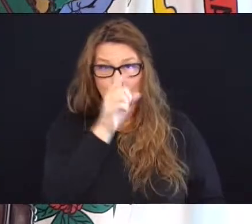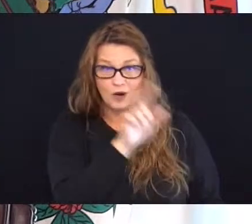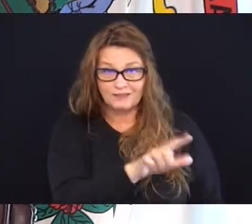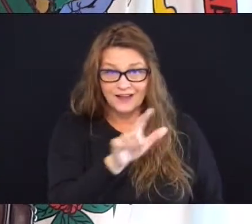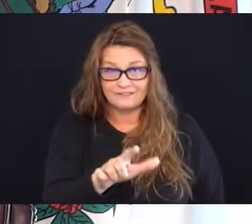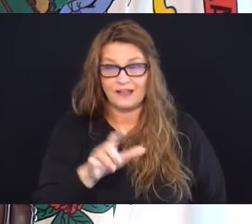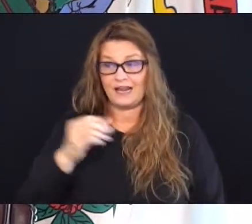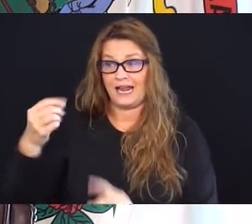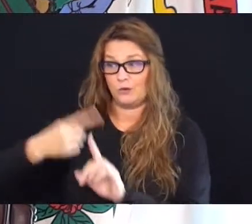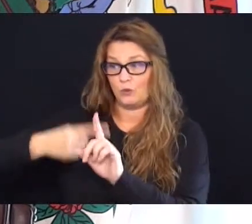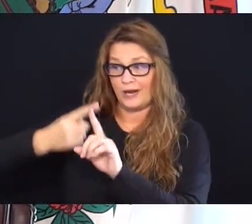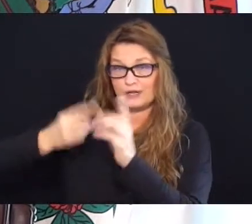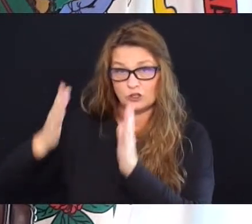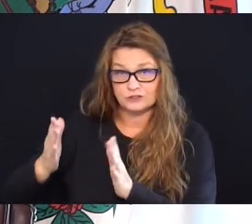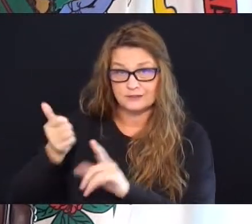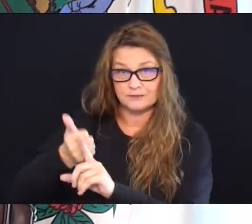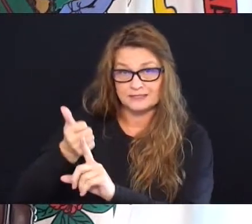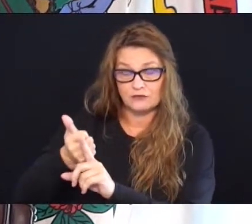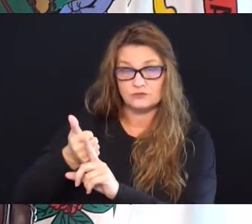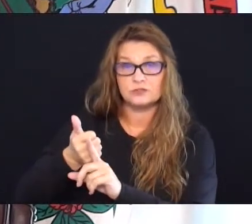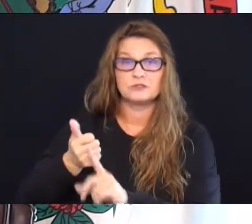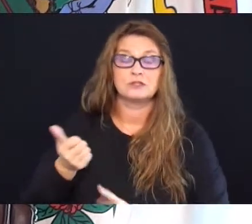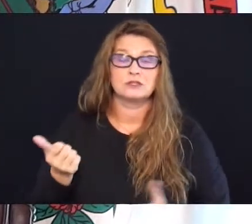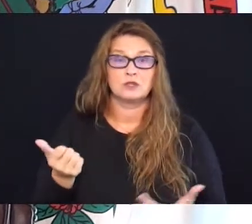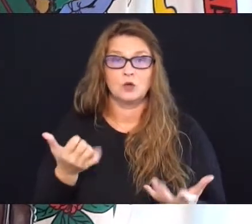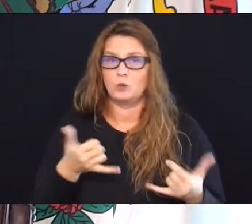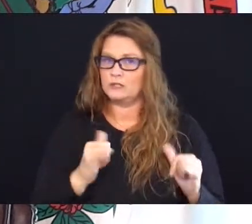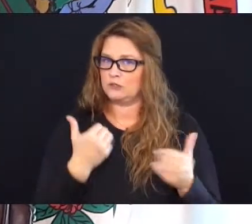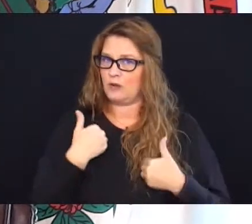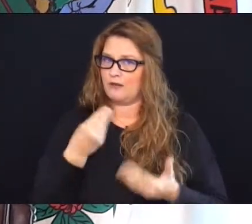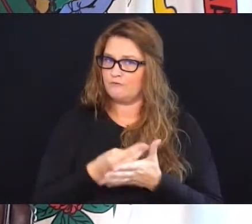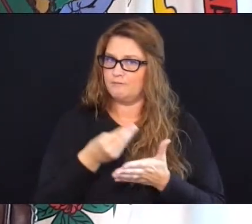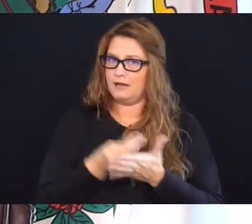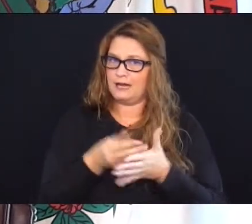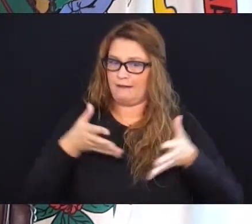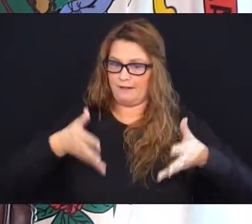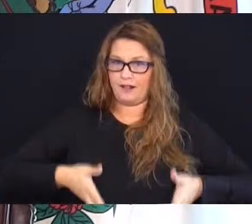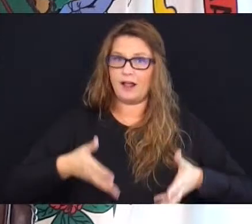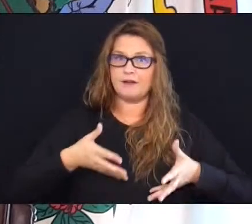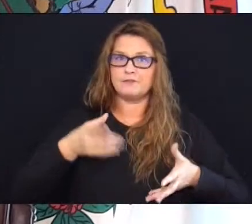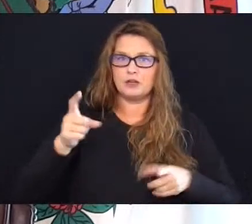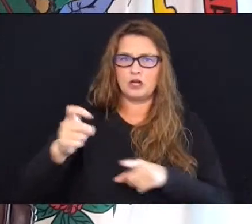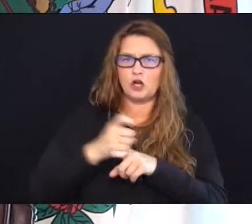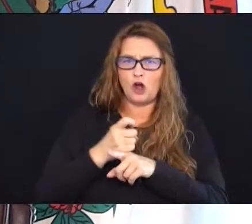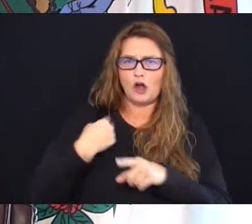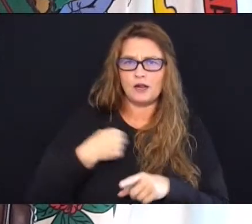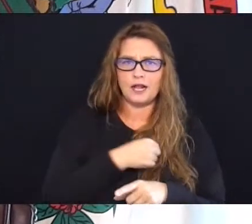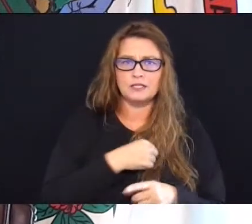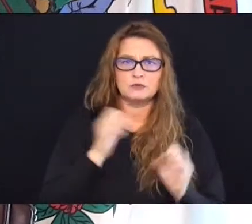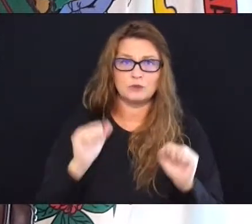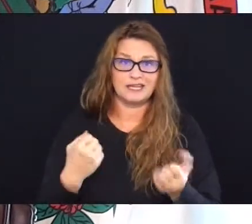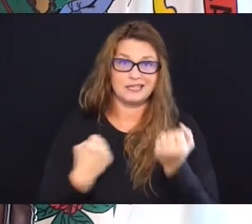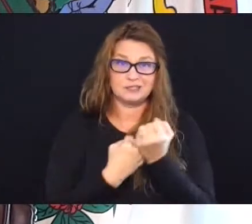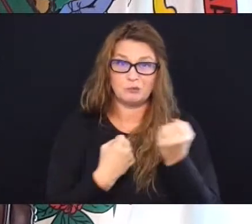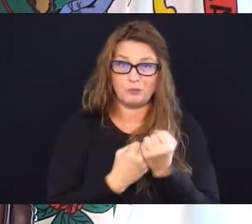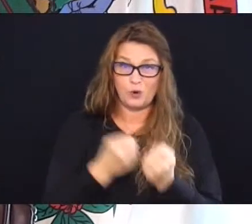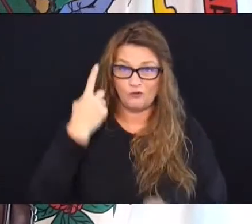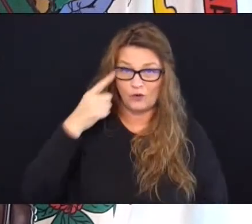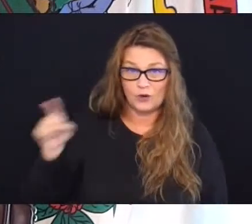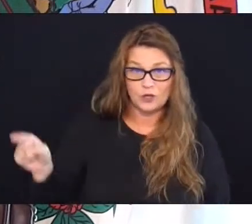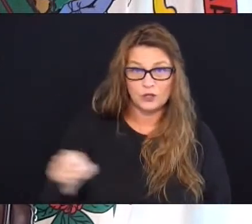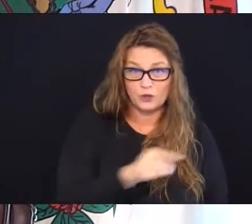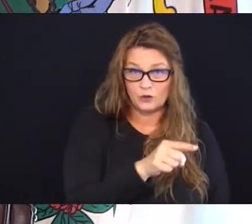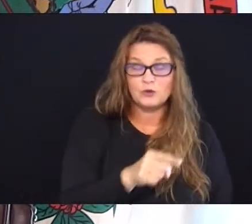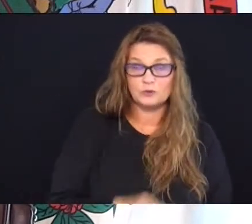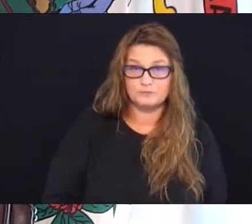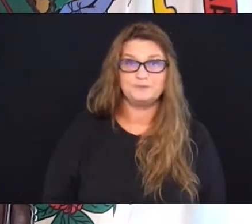well as renters, and you can, we still got dollars available there. If you'll just call us, maybe we'll be able to get you qualified and get